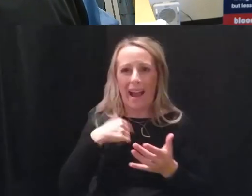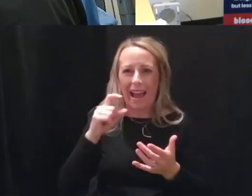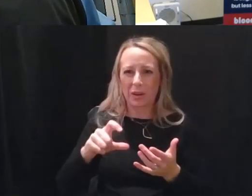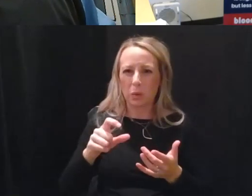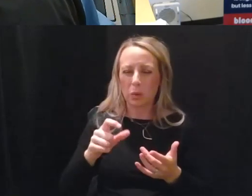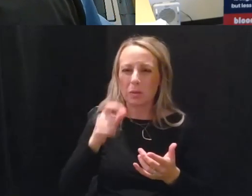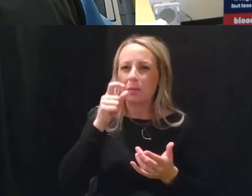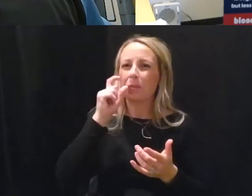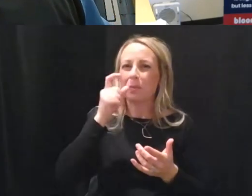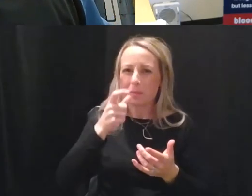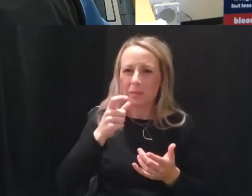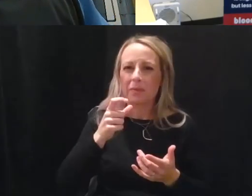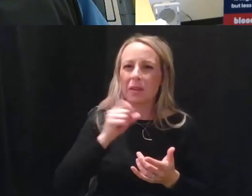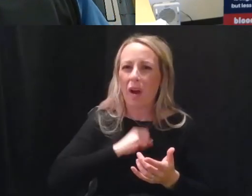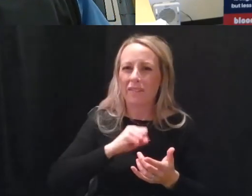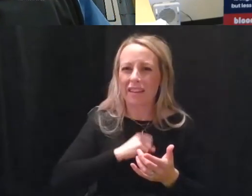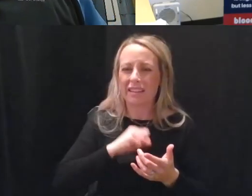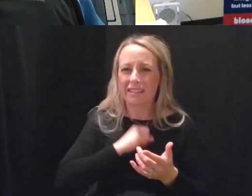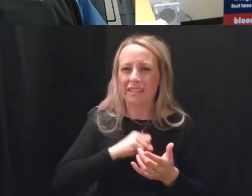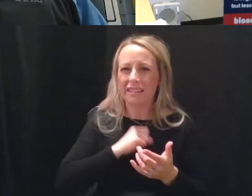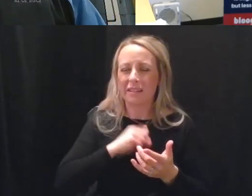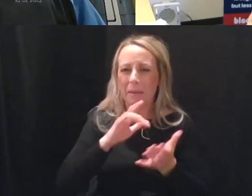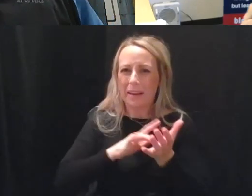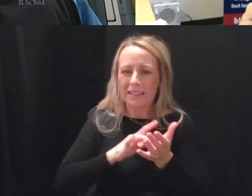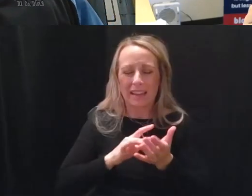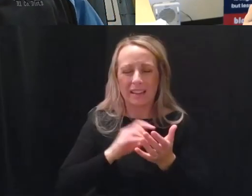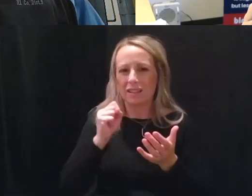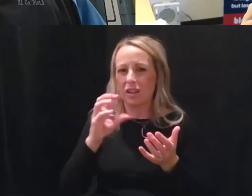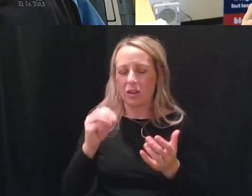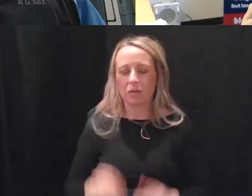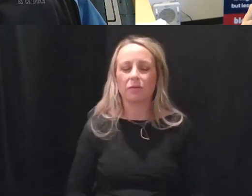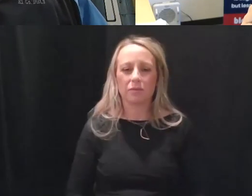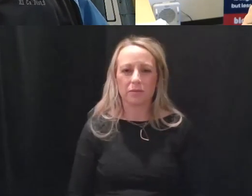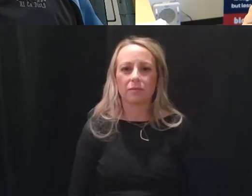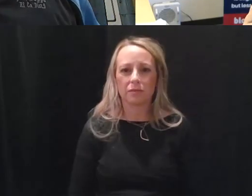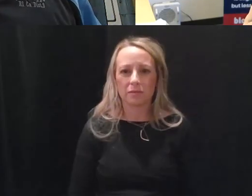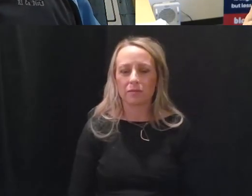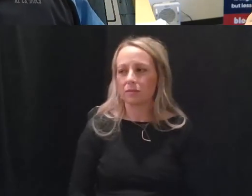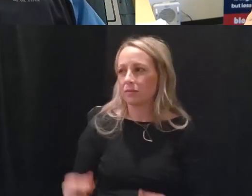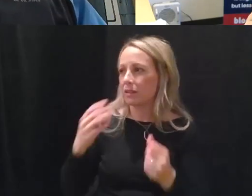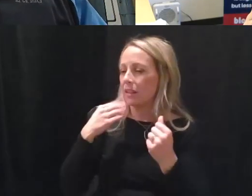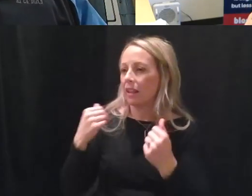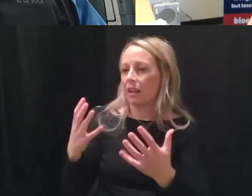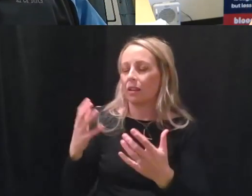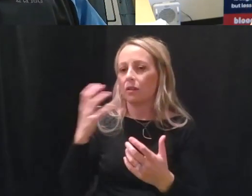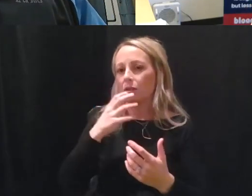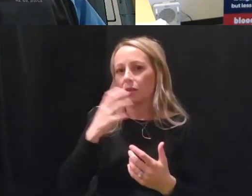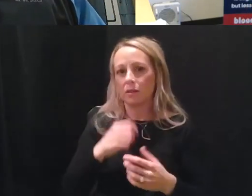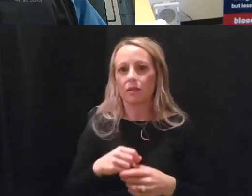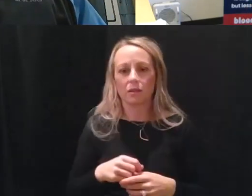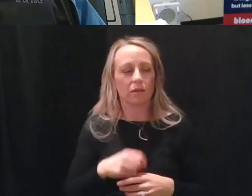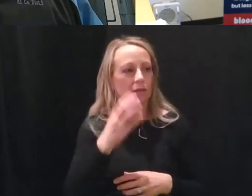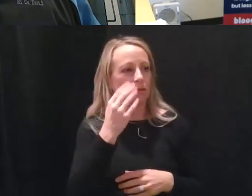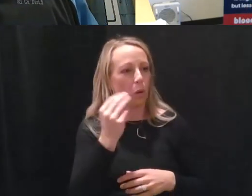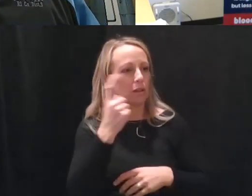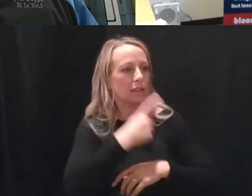to stop the coughing so my ribs would stop hurting. Thank you. And Okay, Brooke. I had 14 days with